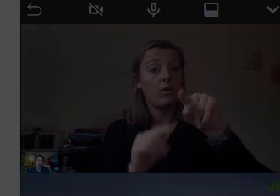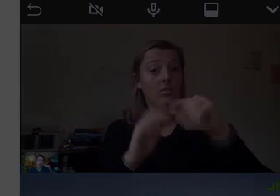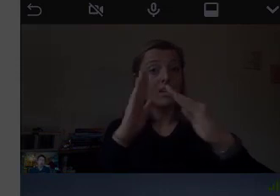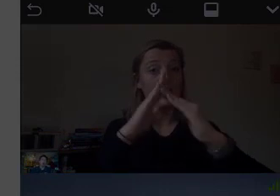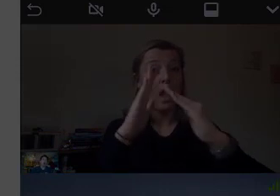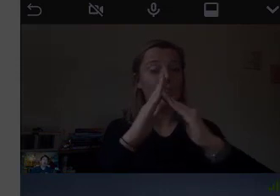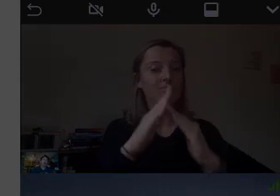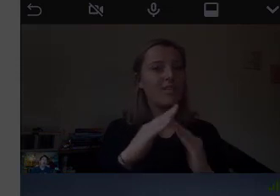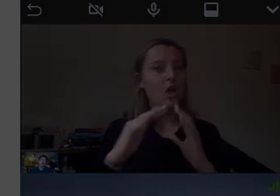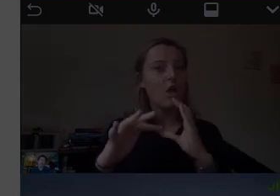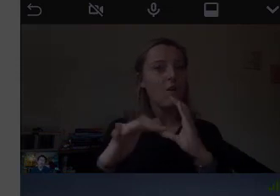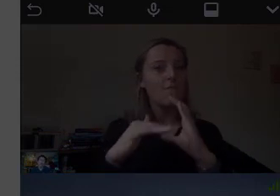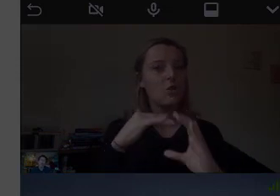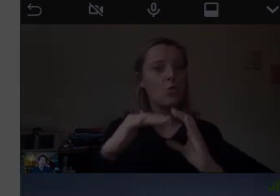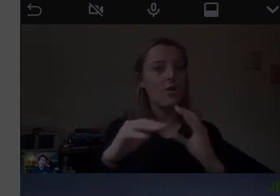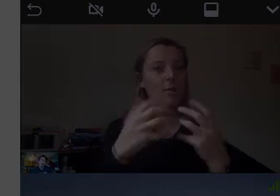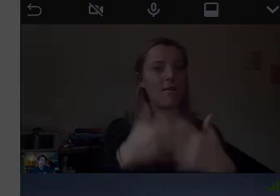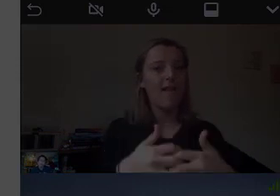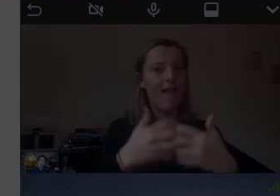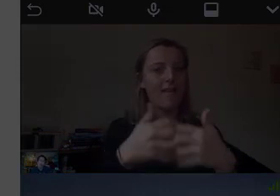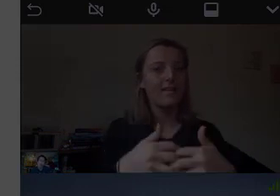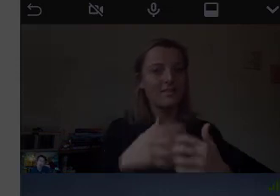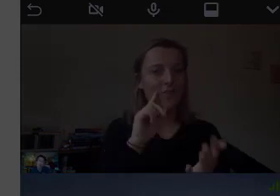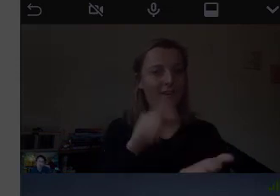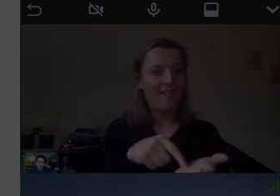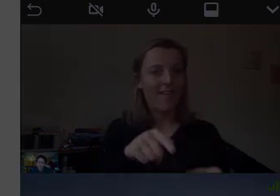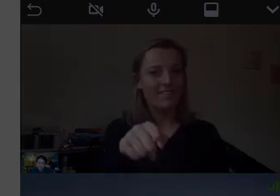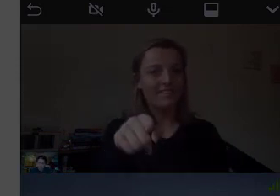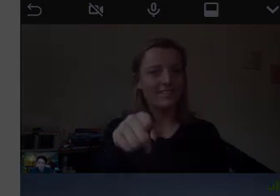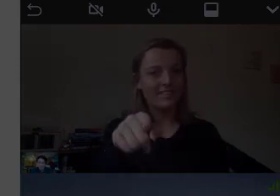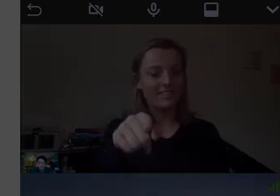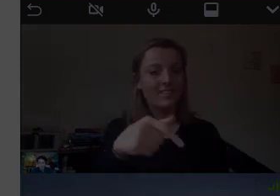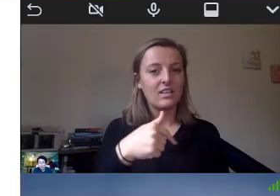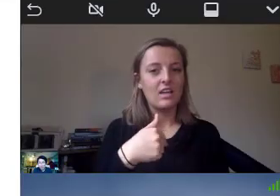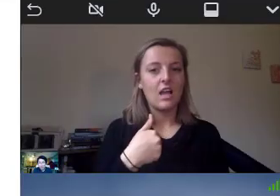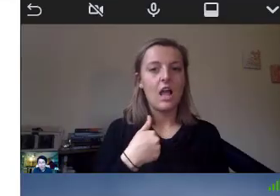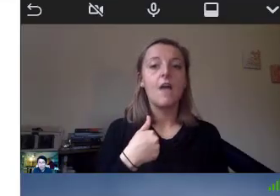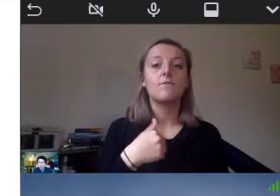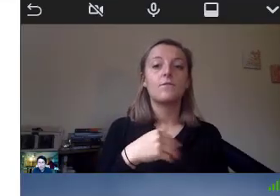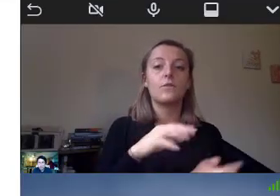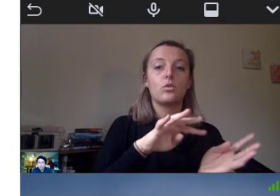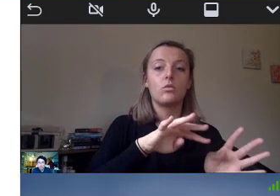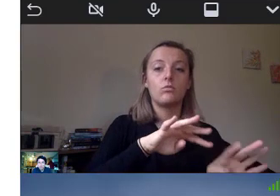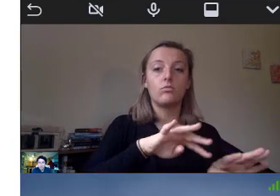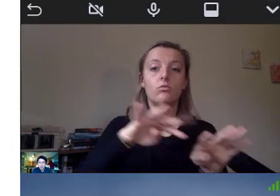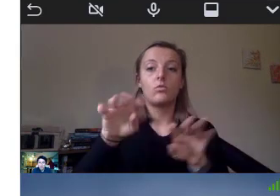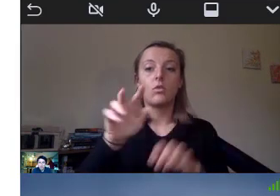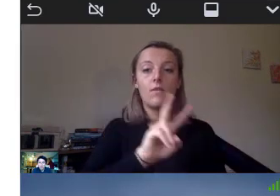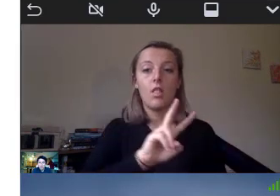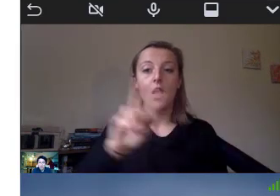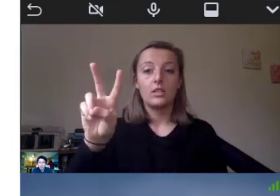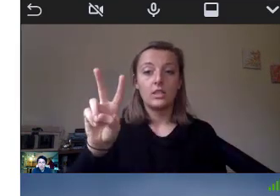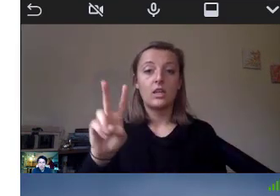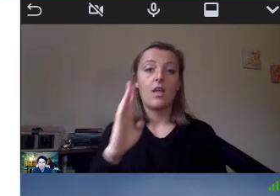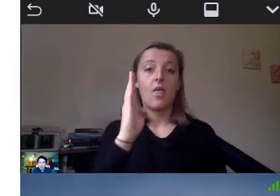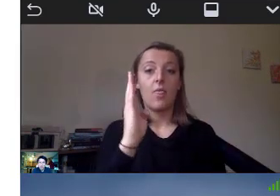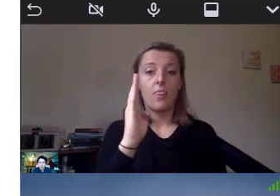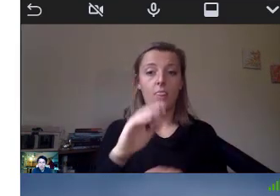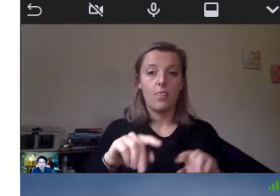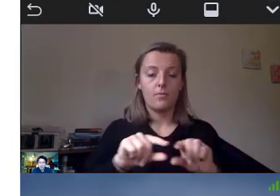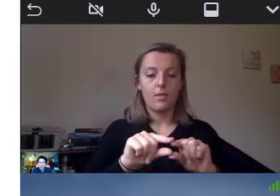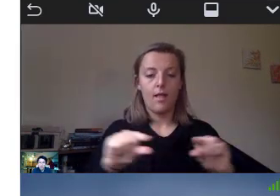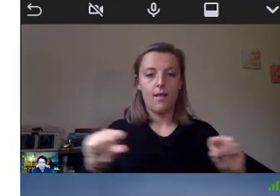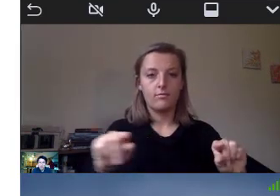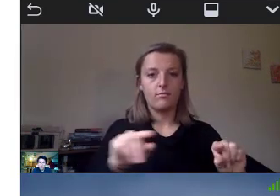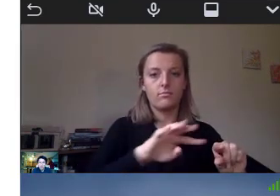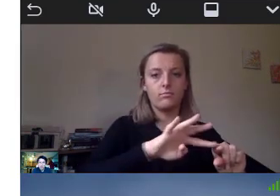stream velocity and the fluid is moving over the plate and you get this velocity boundary layer, right? Or this kinematic boundary